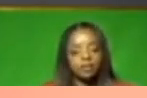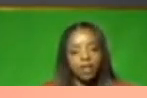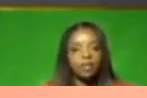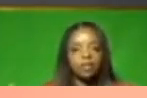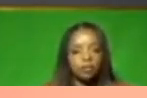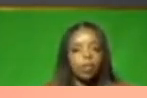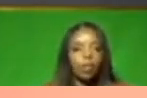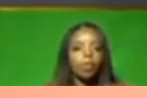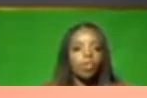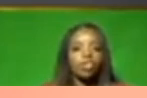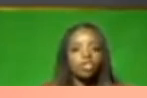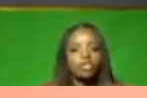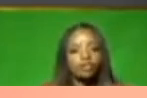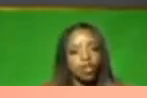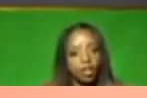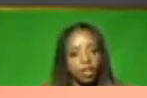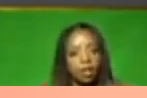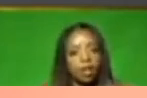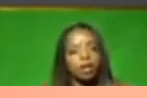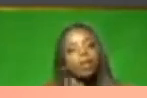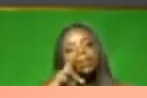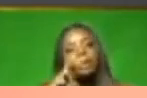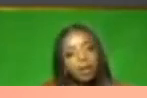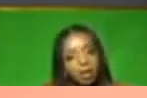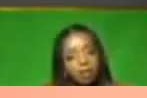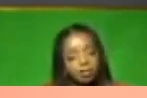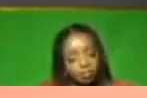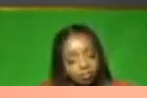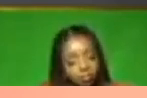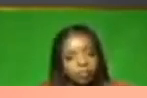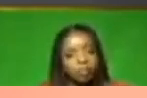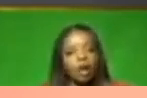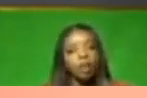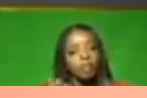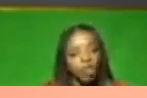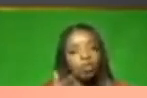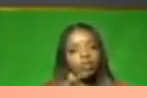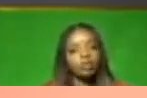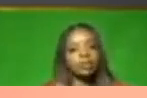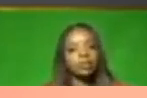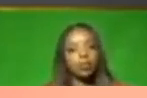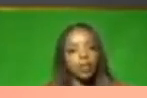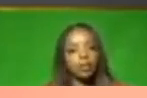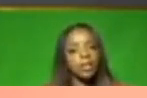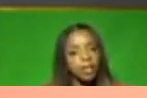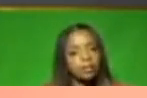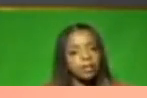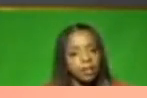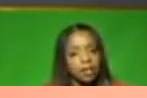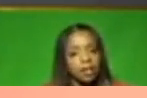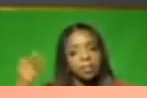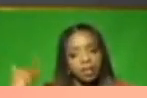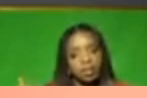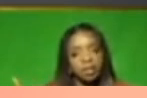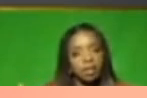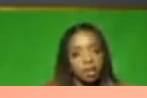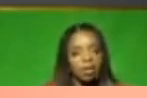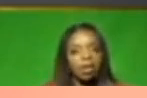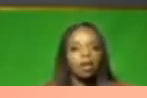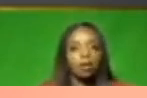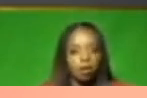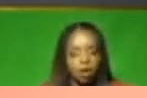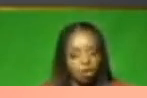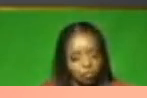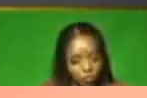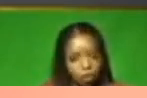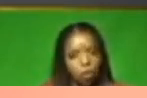Vulindlela. The immediate priority is to sustain the momentum and follow through on the